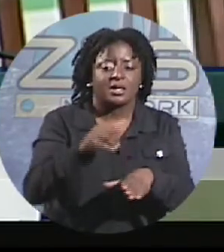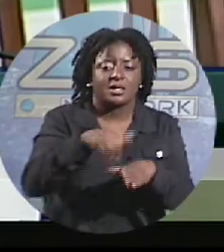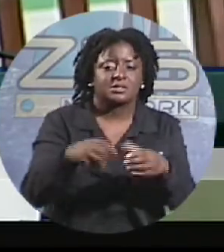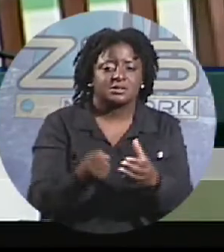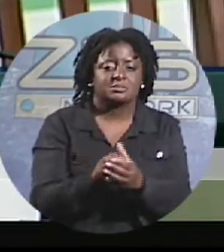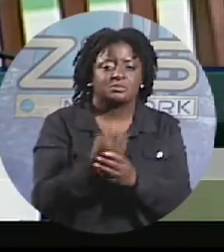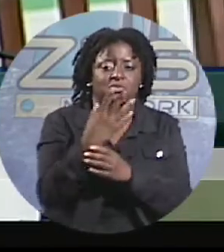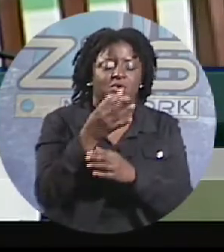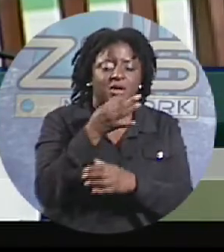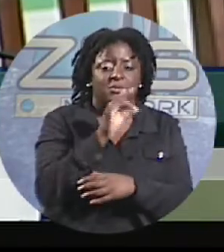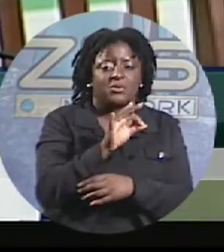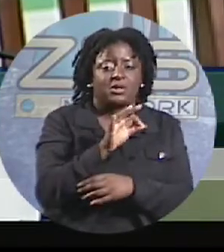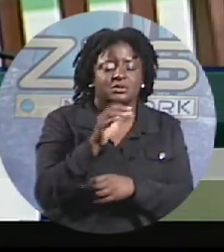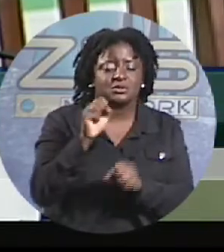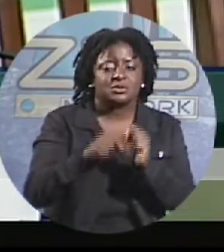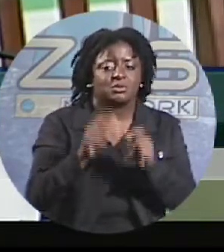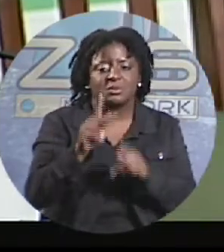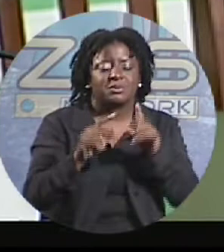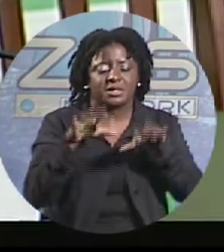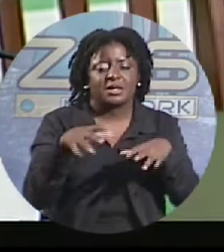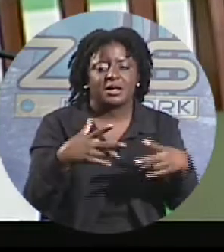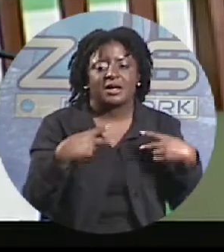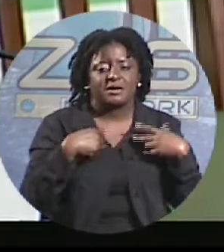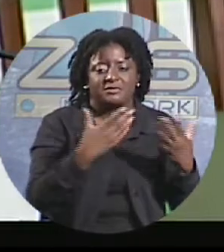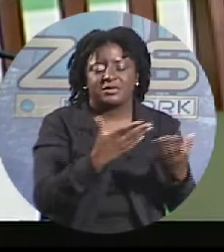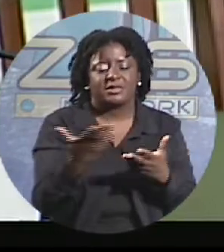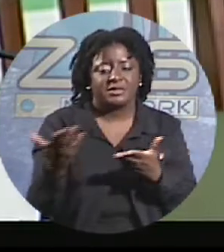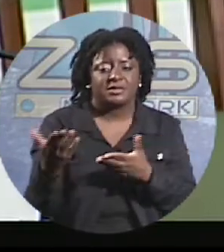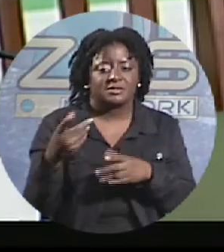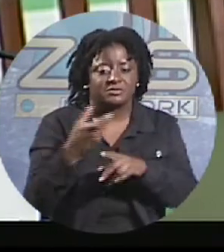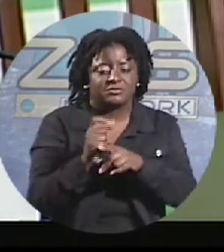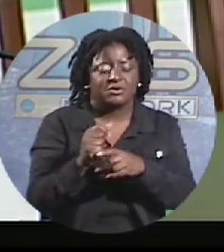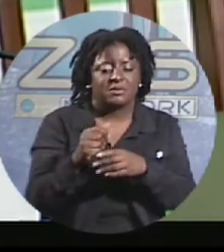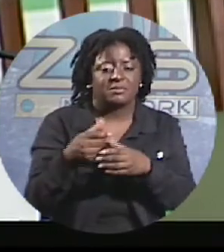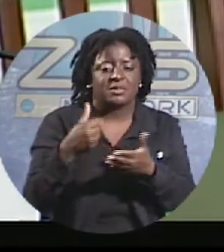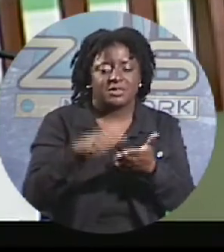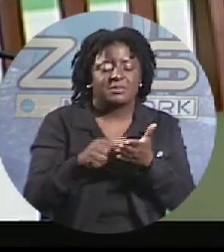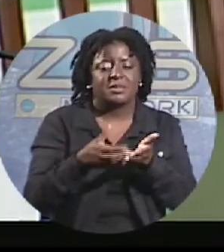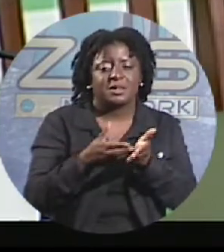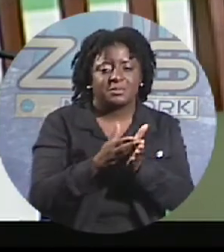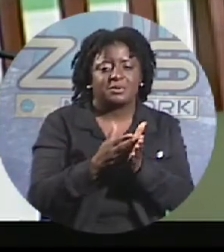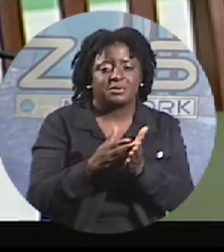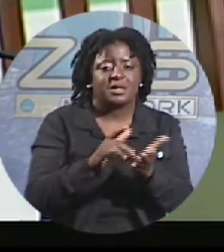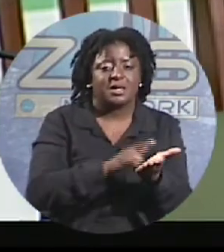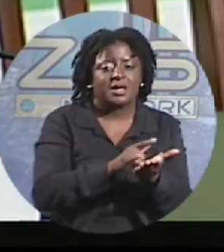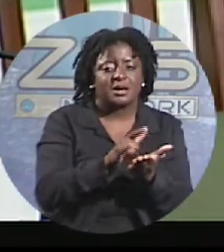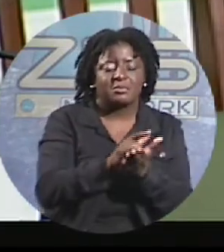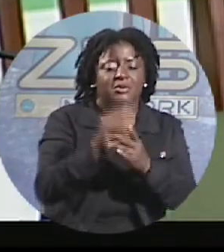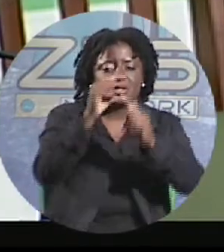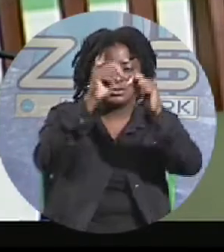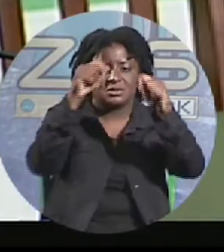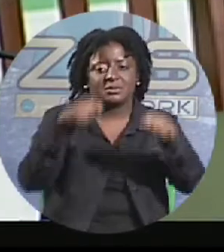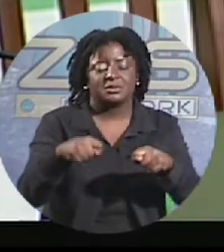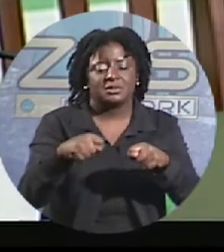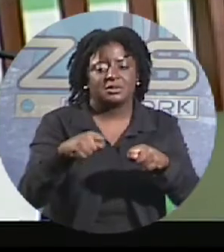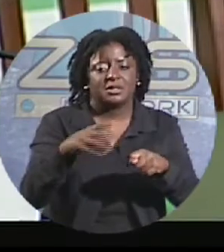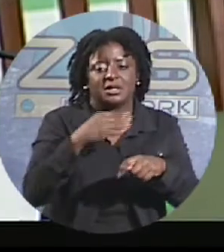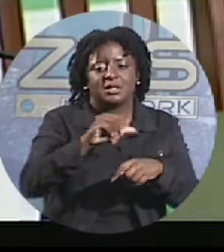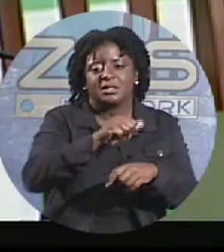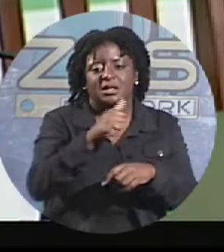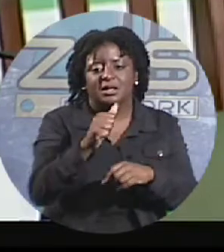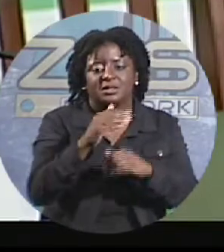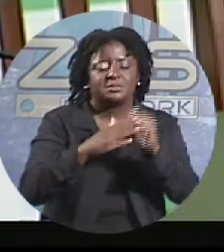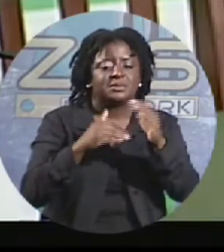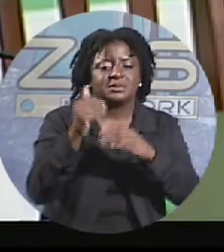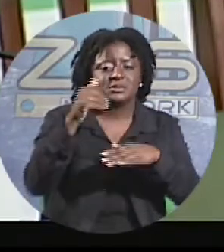their freight from the mail boat. The airport terminal and other infrastructures in Meghwana.